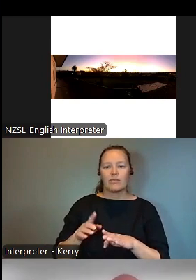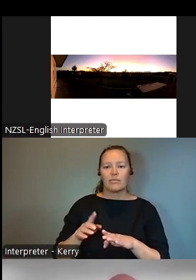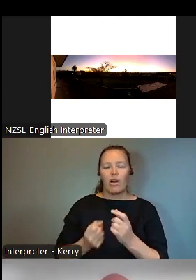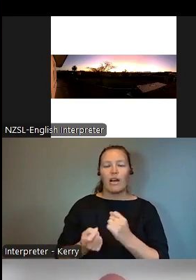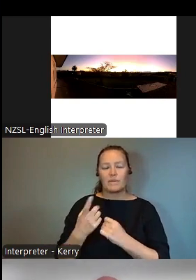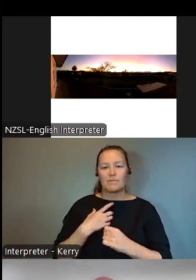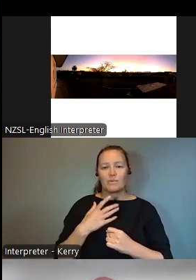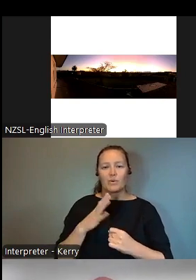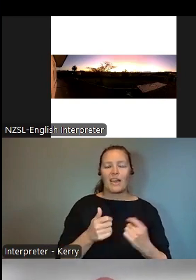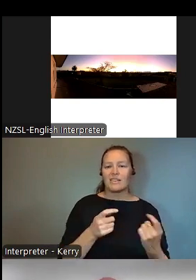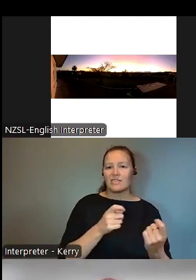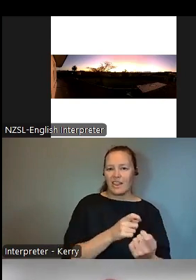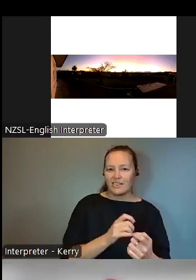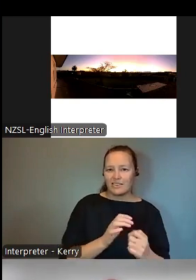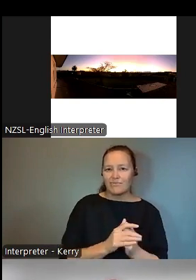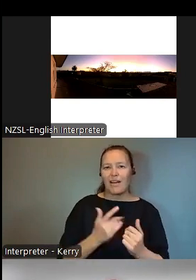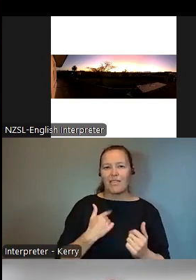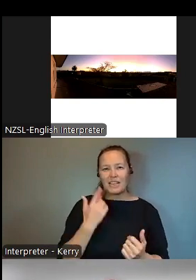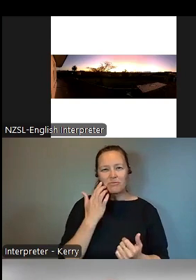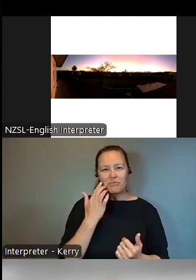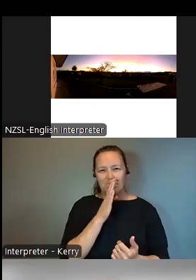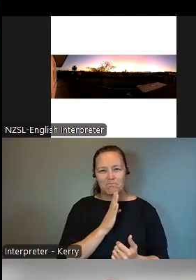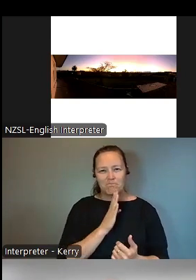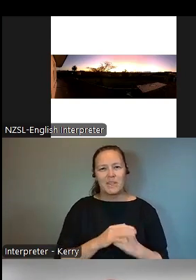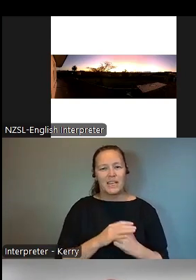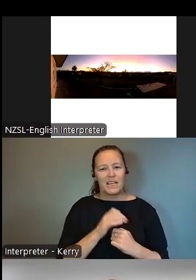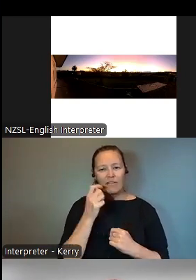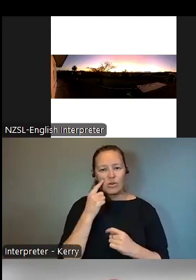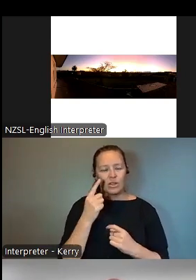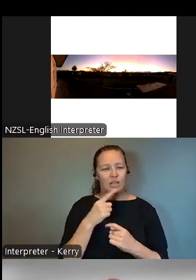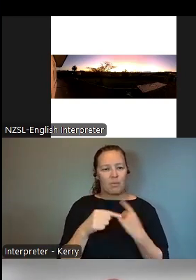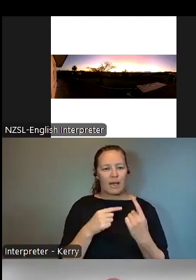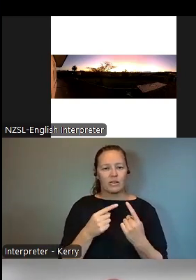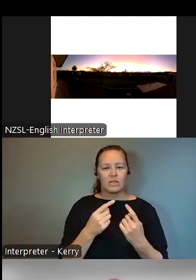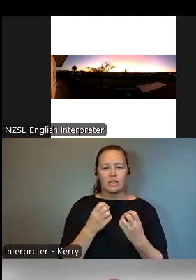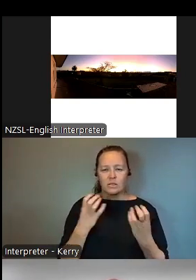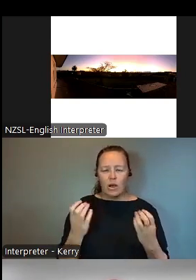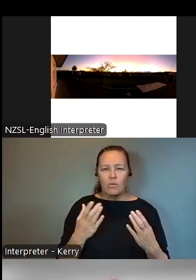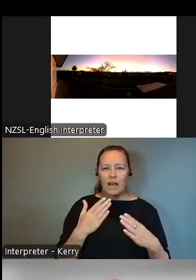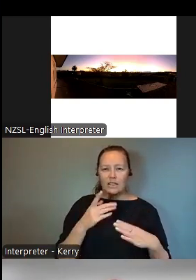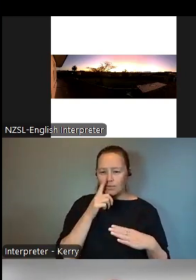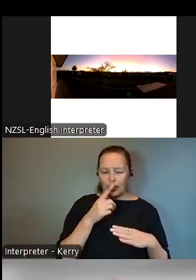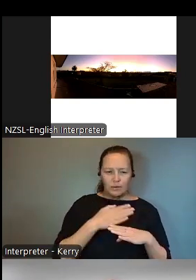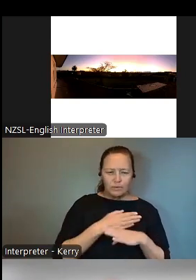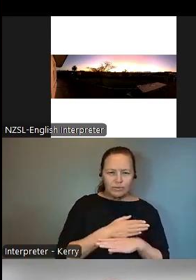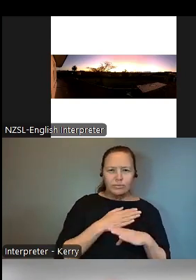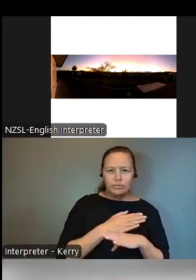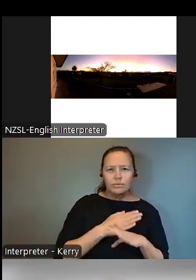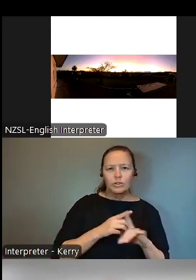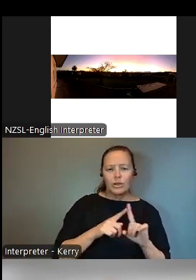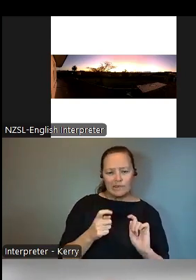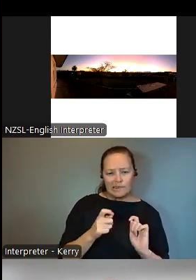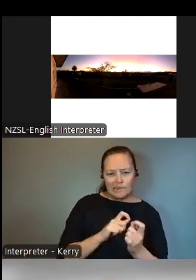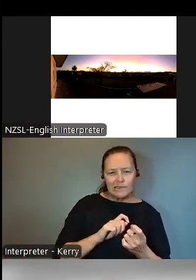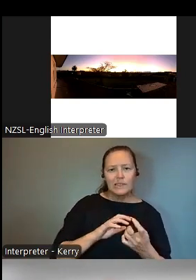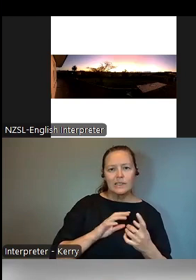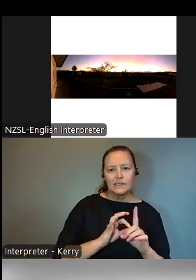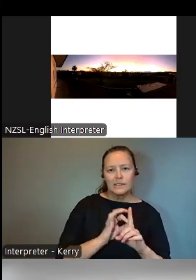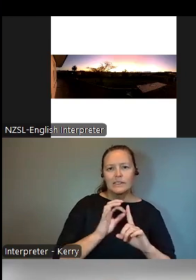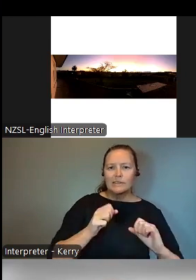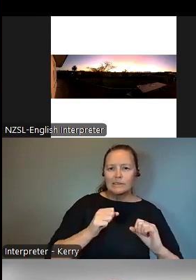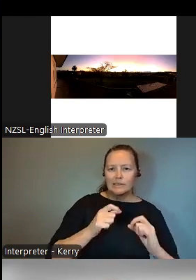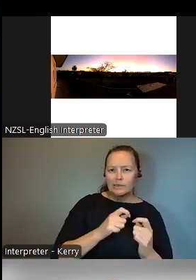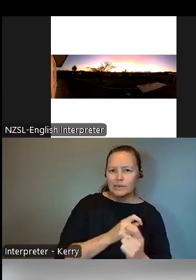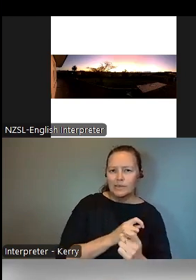real shame. That's a huge, when you think about the huge amount of human effort that goes into change, to see after 2